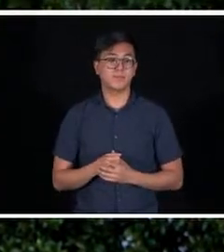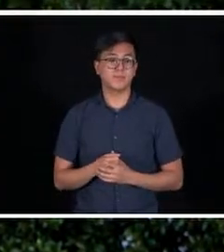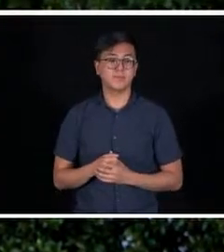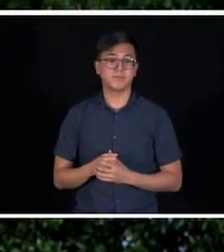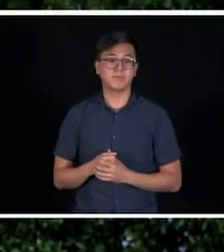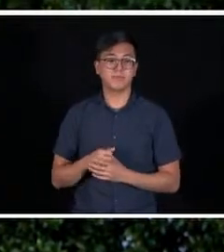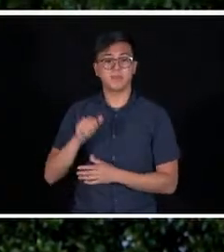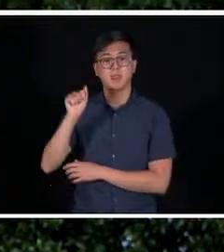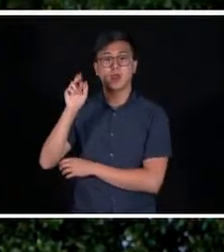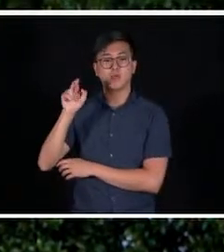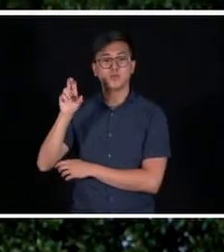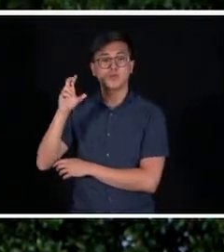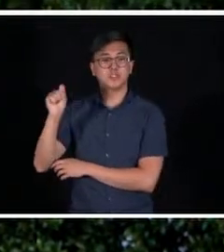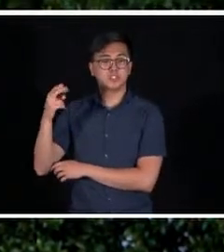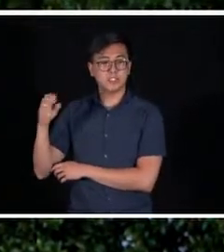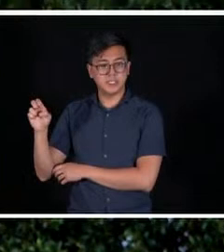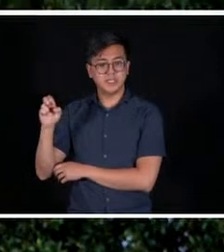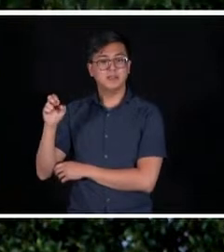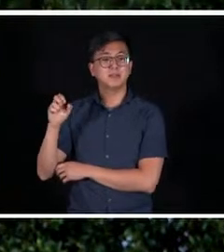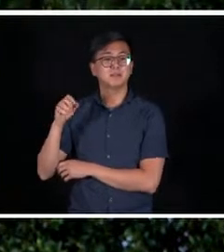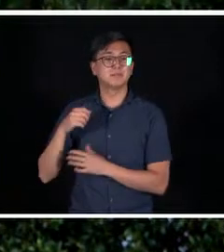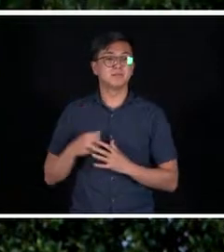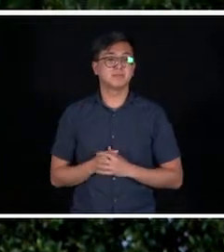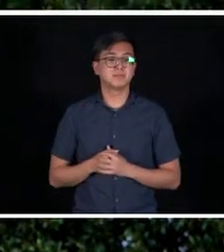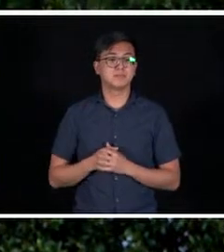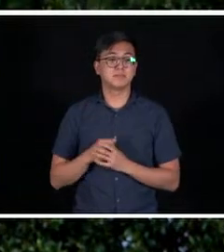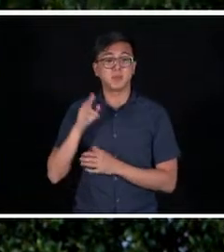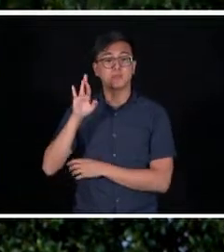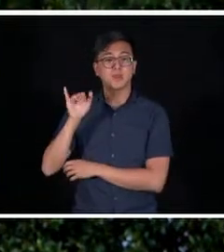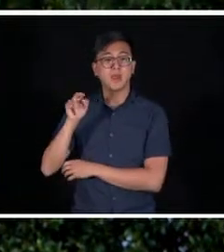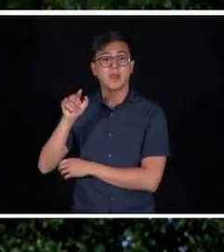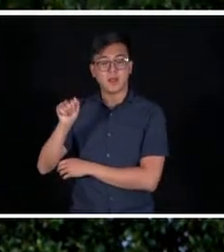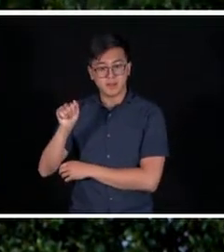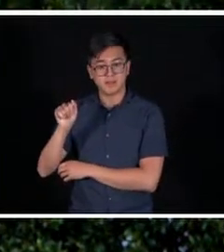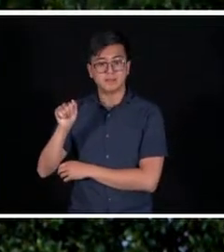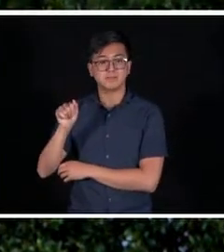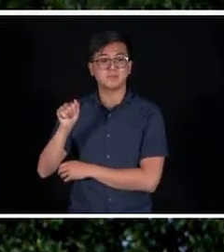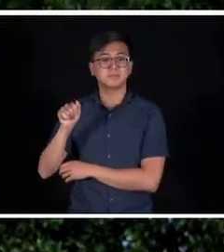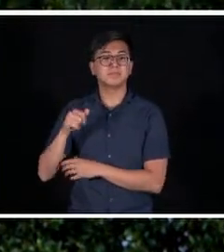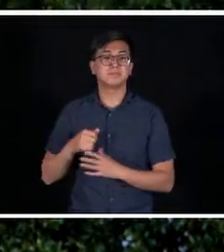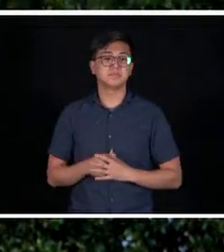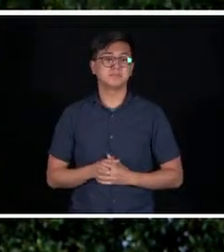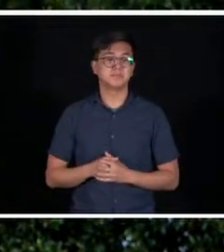Arushi Choksi. Priyanka Gotra. Angeline Tovar.